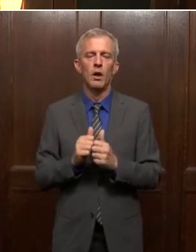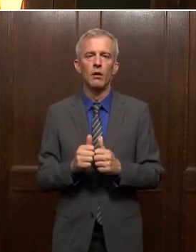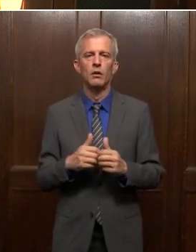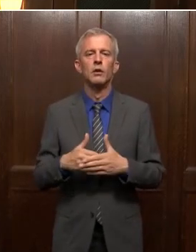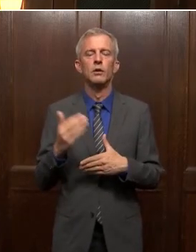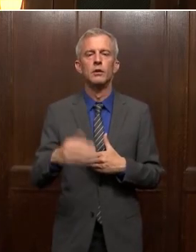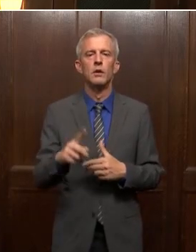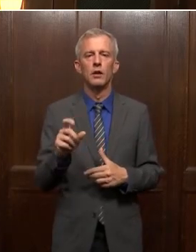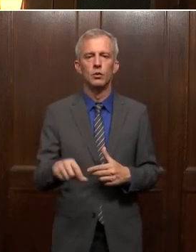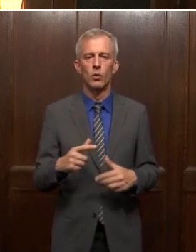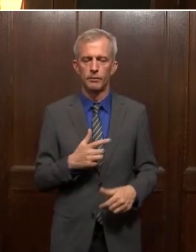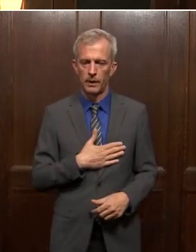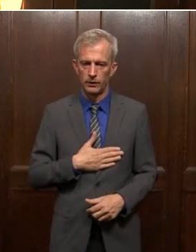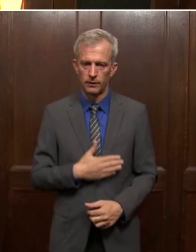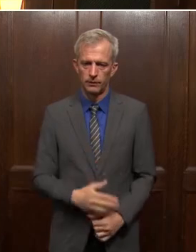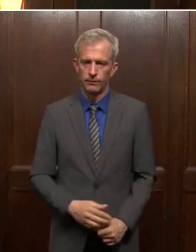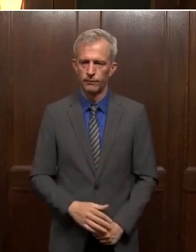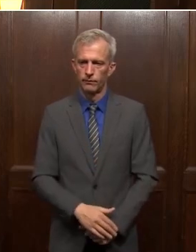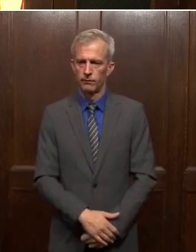please.